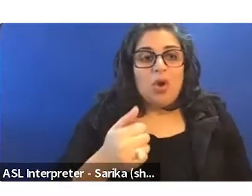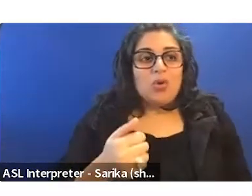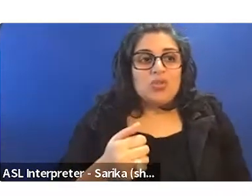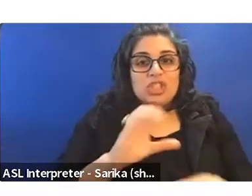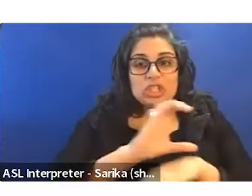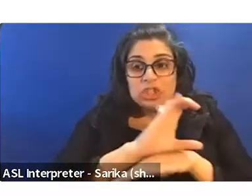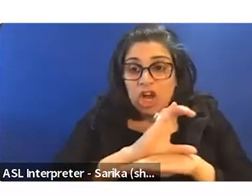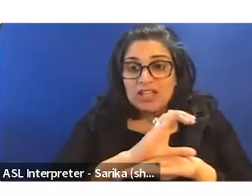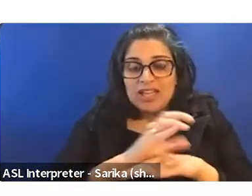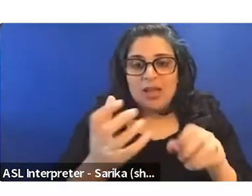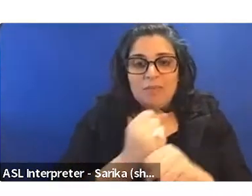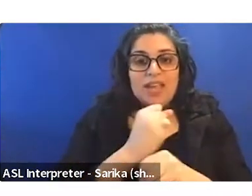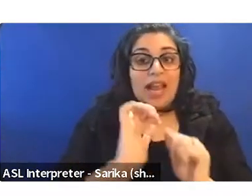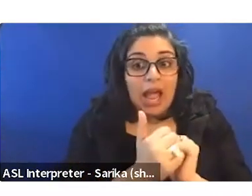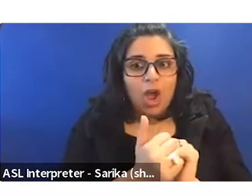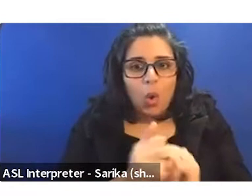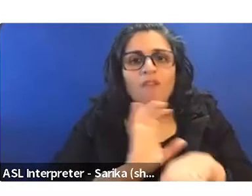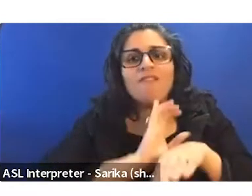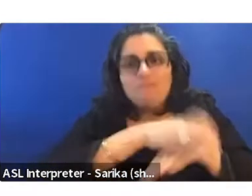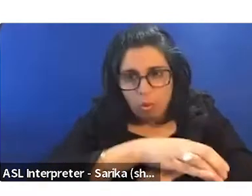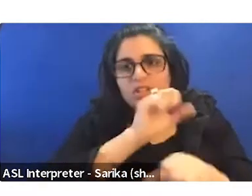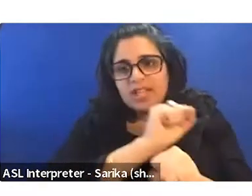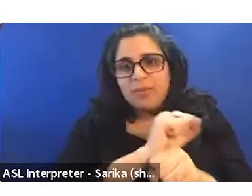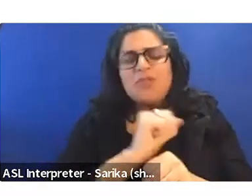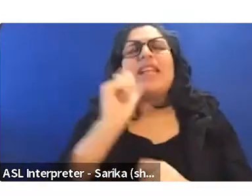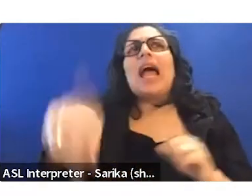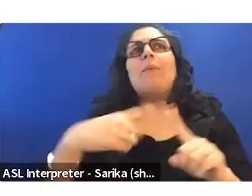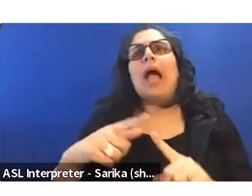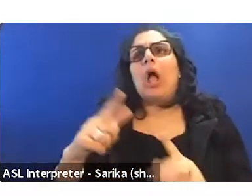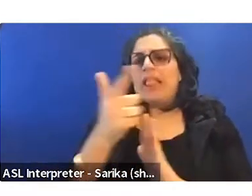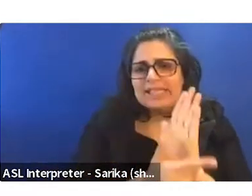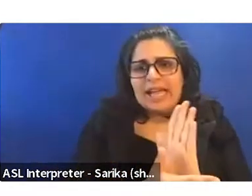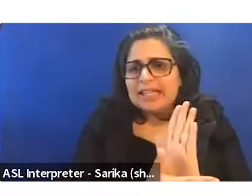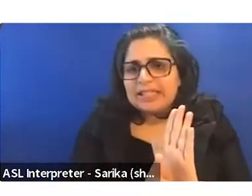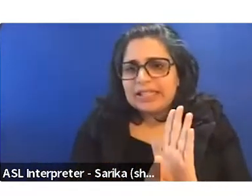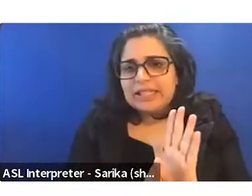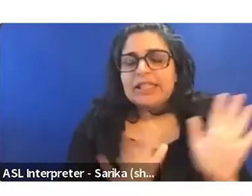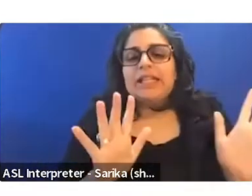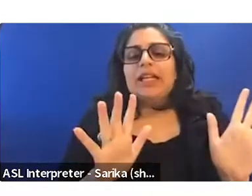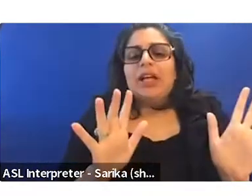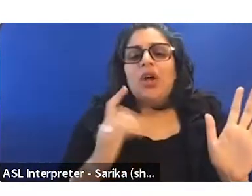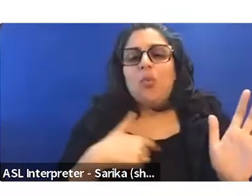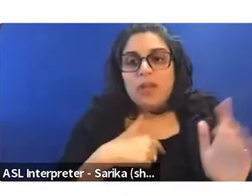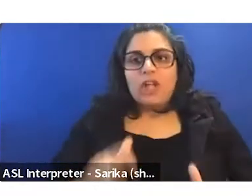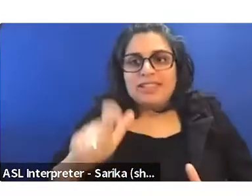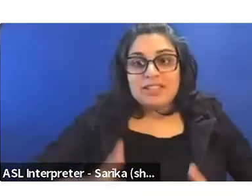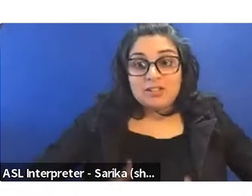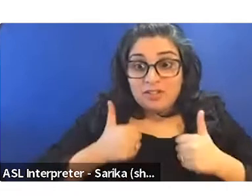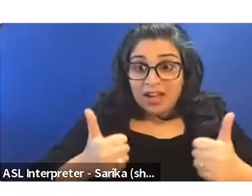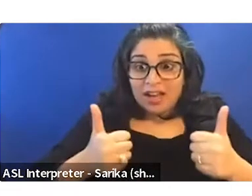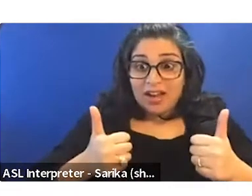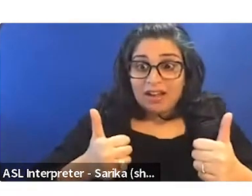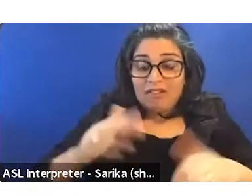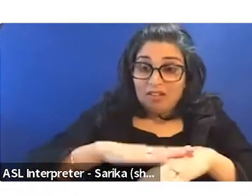it's not about legality, right? It's about that we all live on this planet. And in order to survive, we need the Amazon forest. And so it is